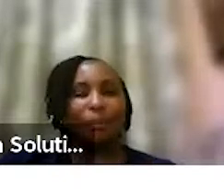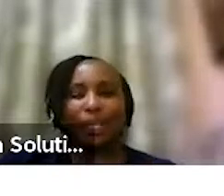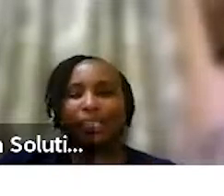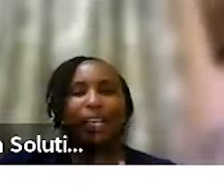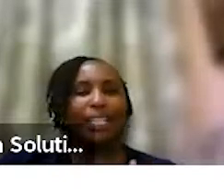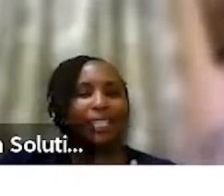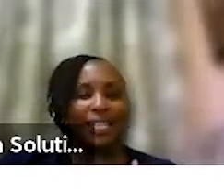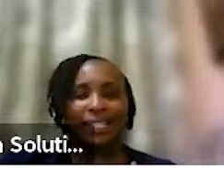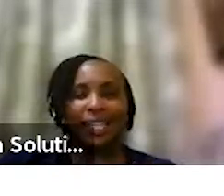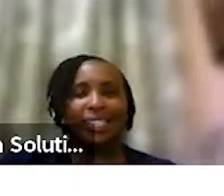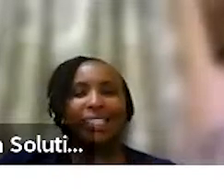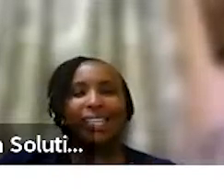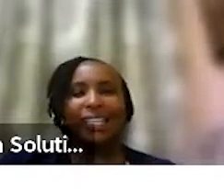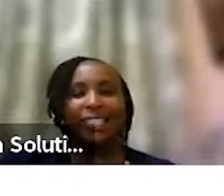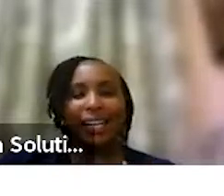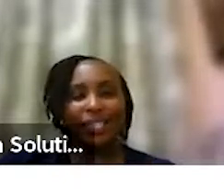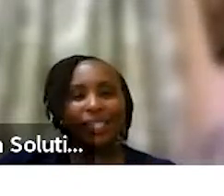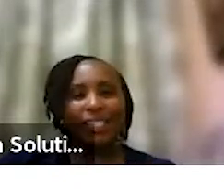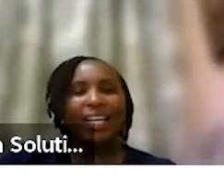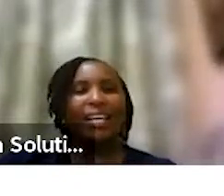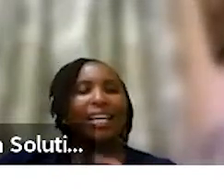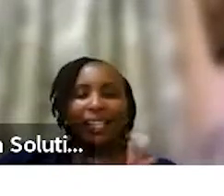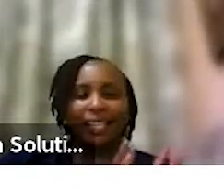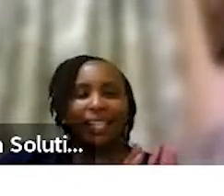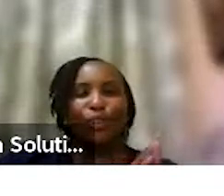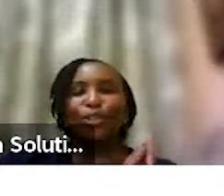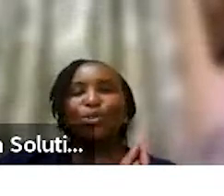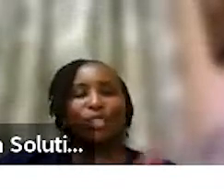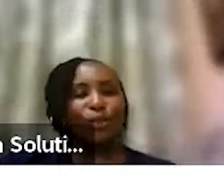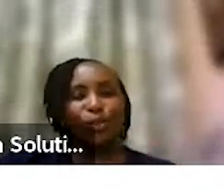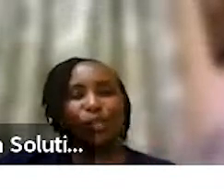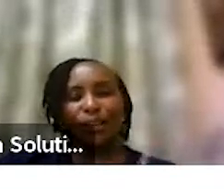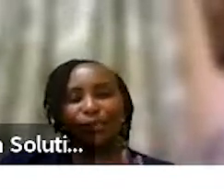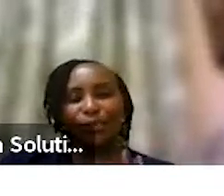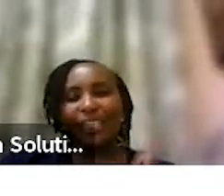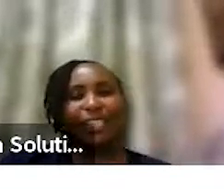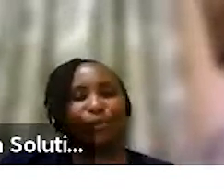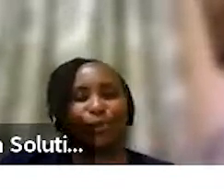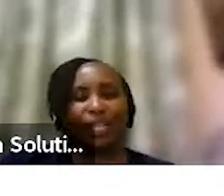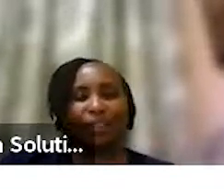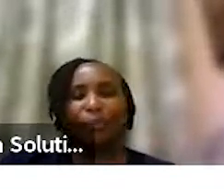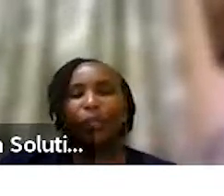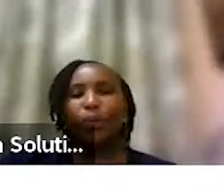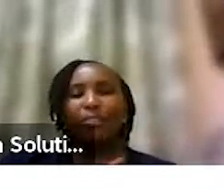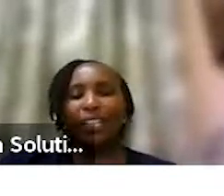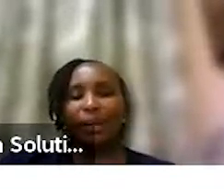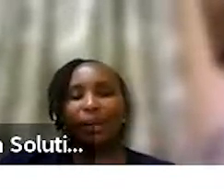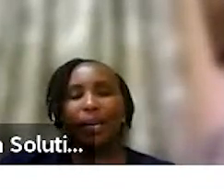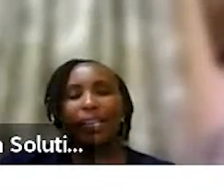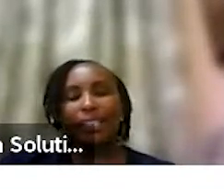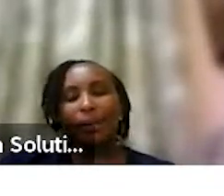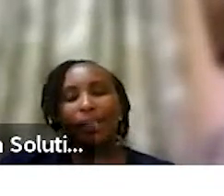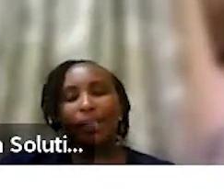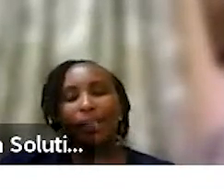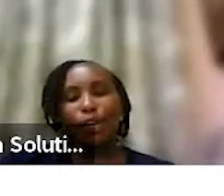most amazing sunsets and sunrises. Yani, you need to just go to Nile Front and just see for yourself. We have